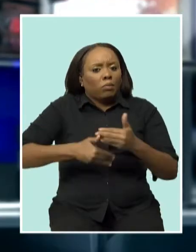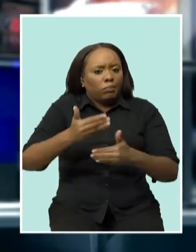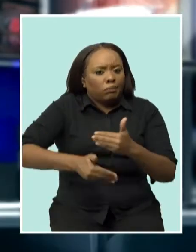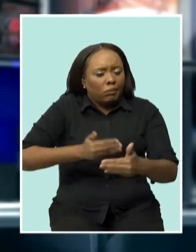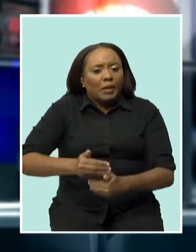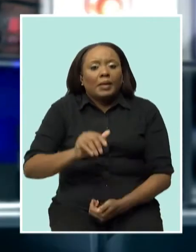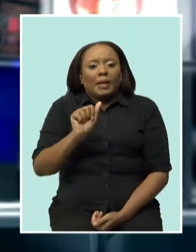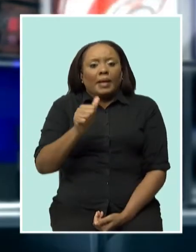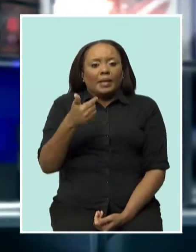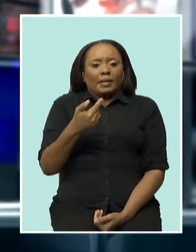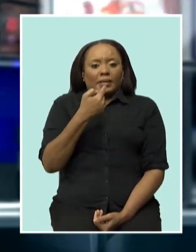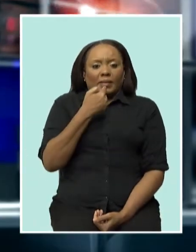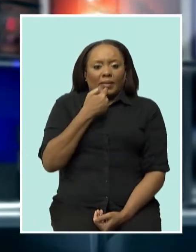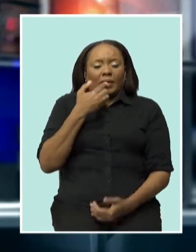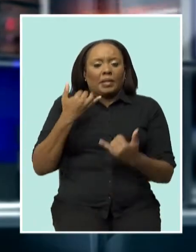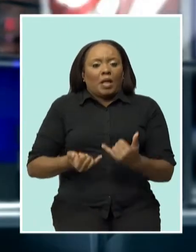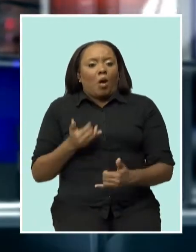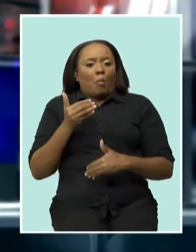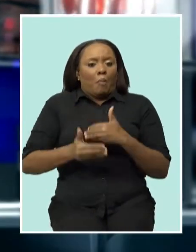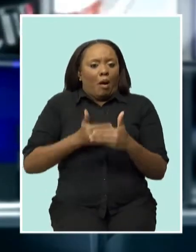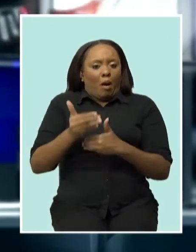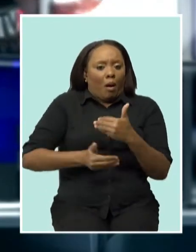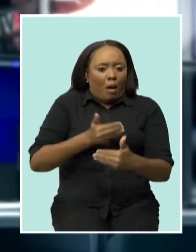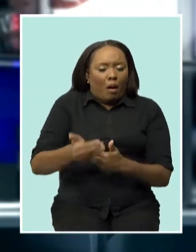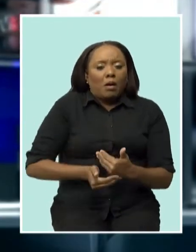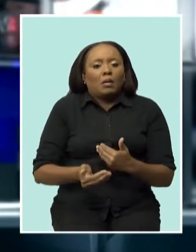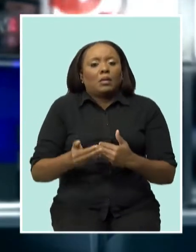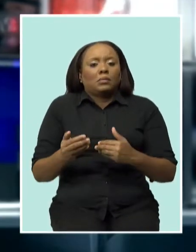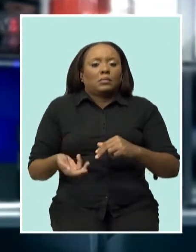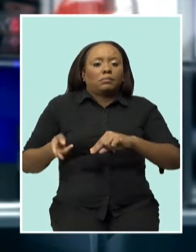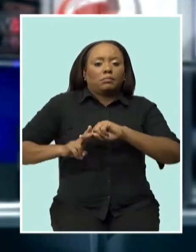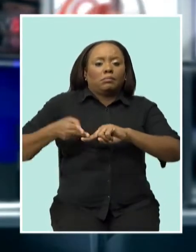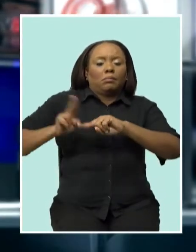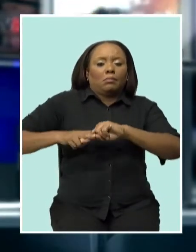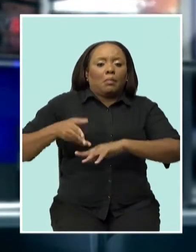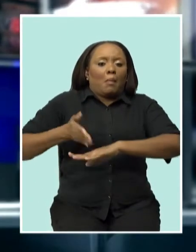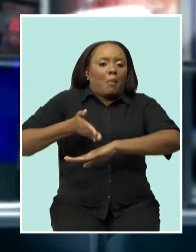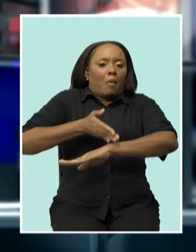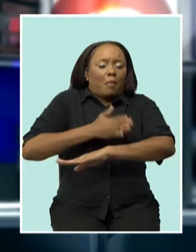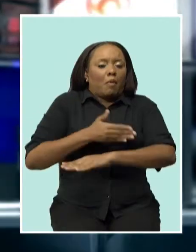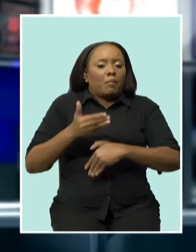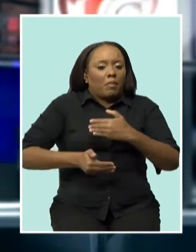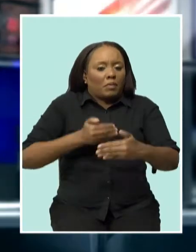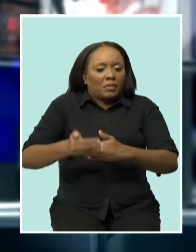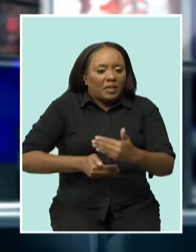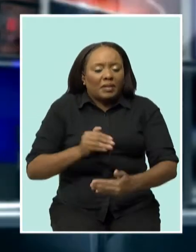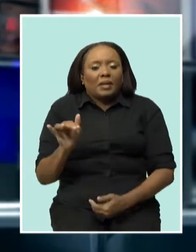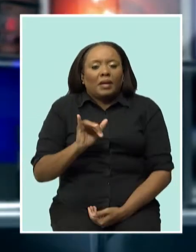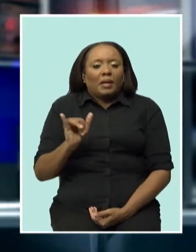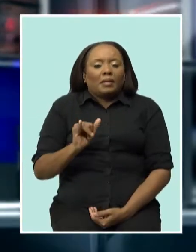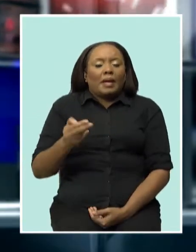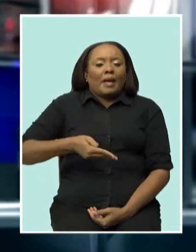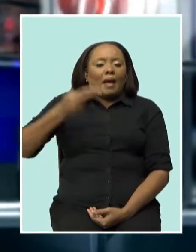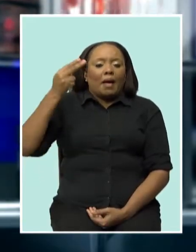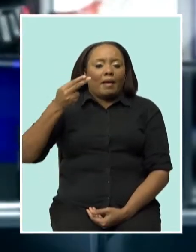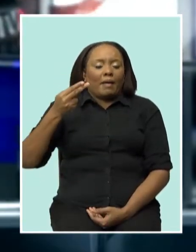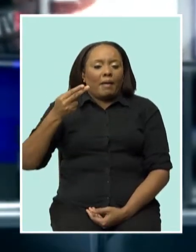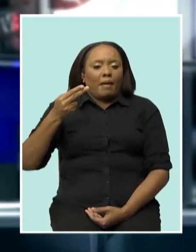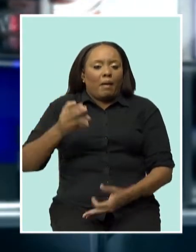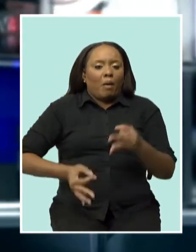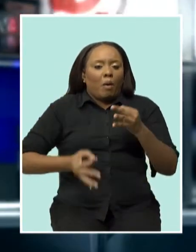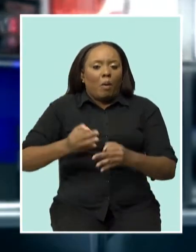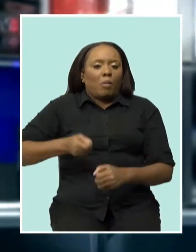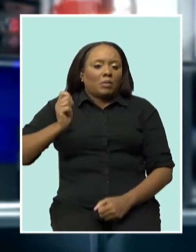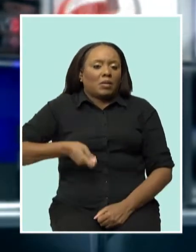is indicating that they have taken other measures to enhance the process, including the increase in the number of High Court criminal judges